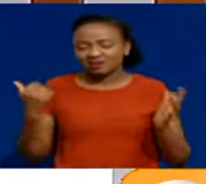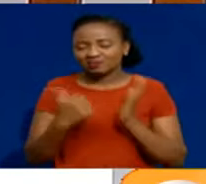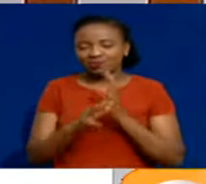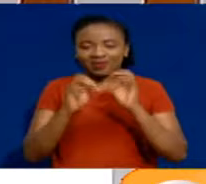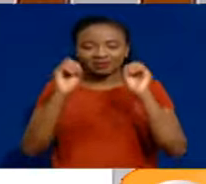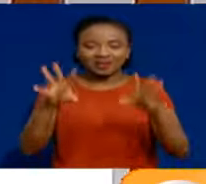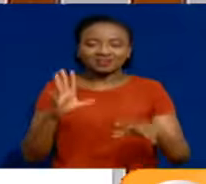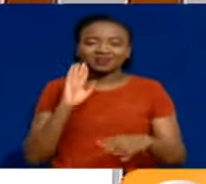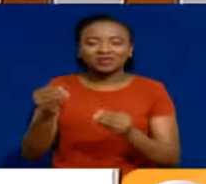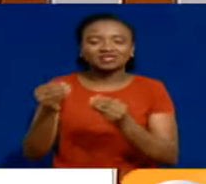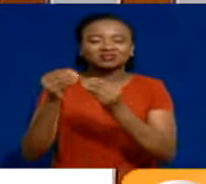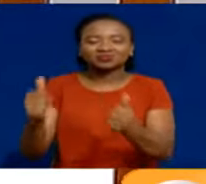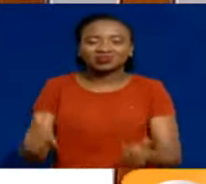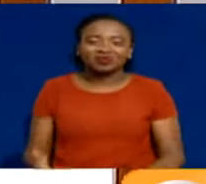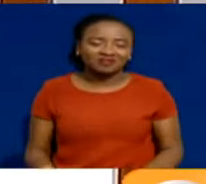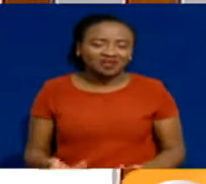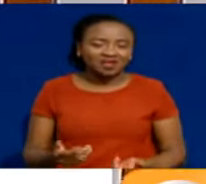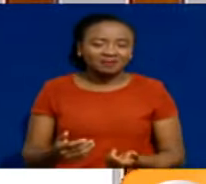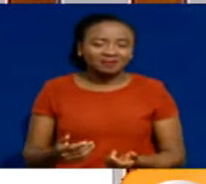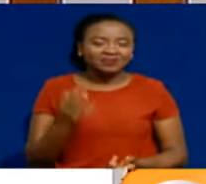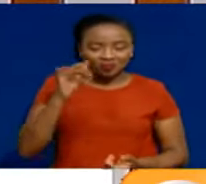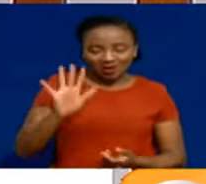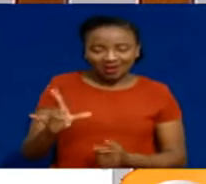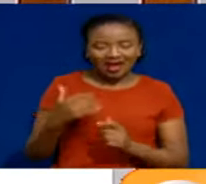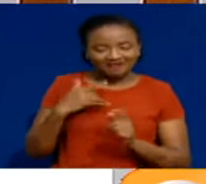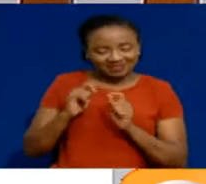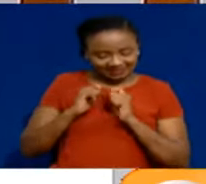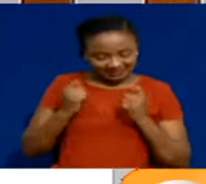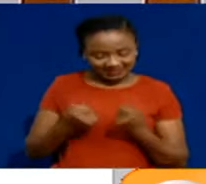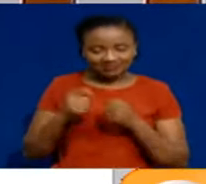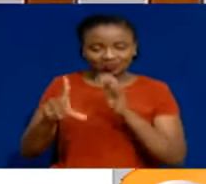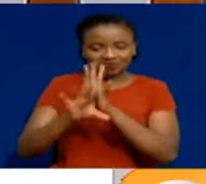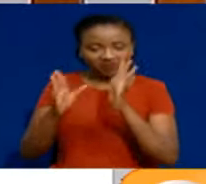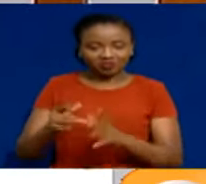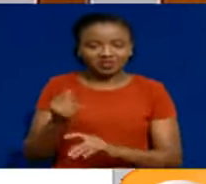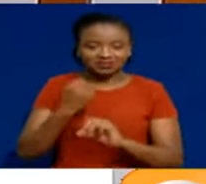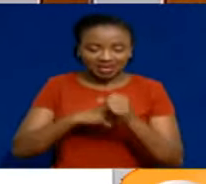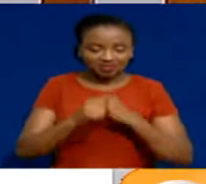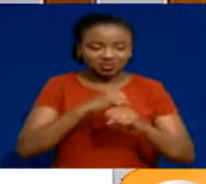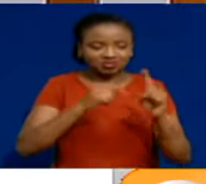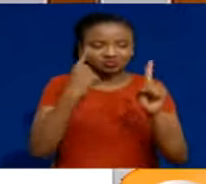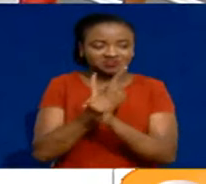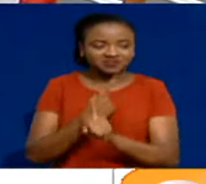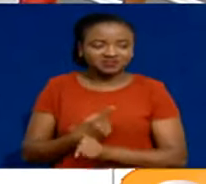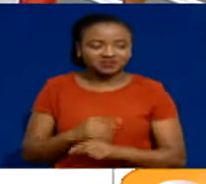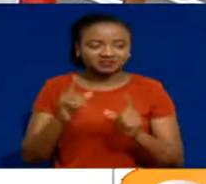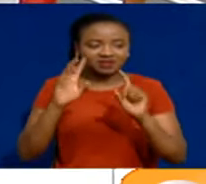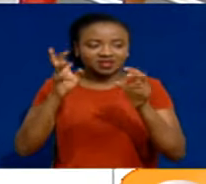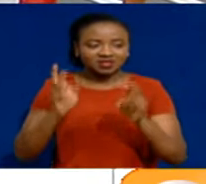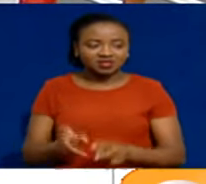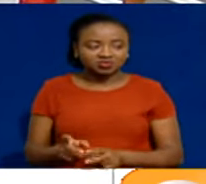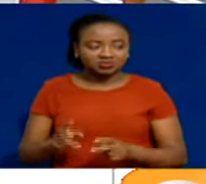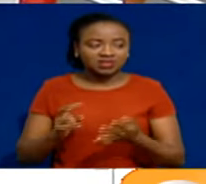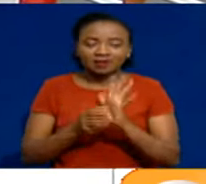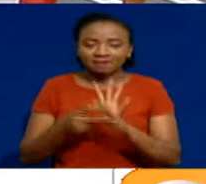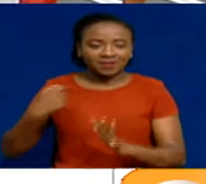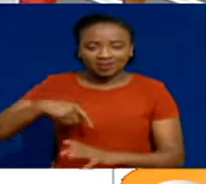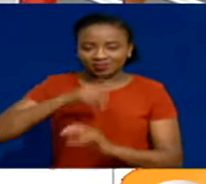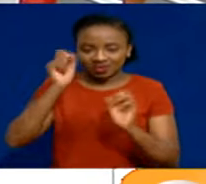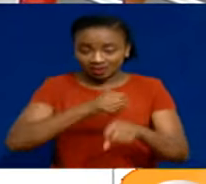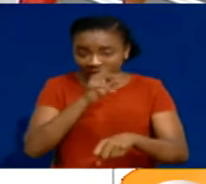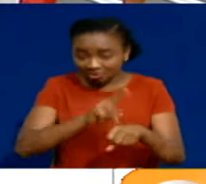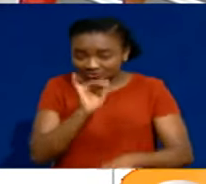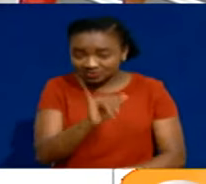in that. Okay. I was not involved. I have lawyers. I have a team of lawyers acting on different issues. So we can use that word. It's okay. Yeah,